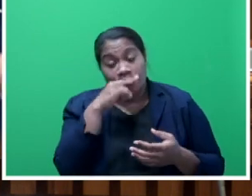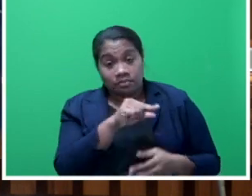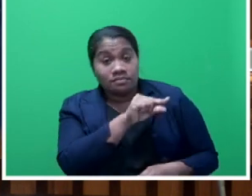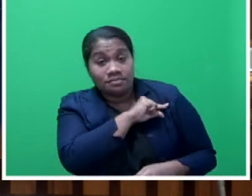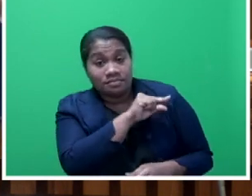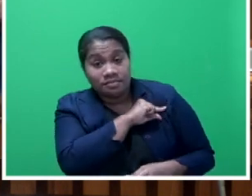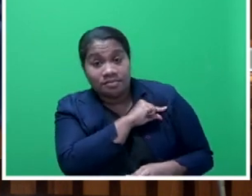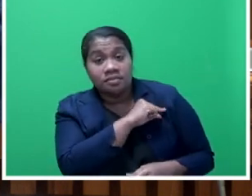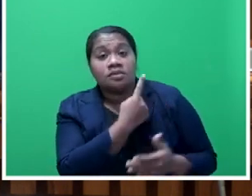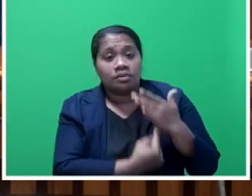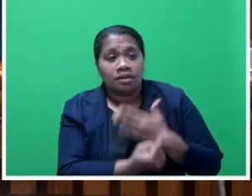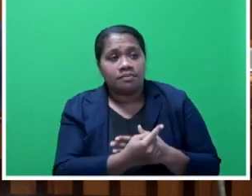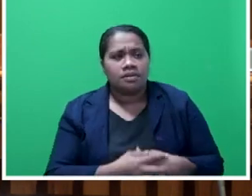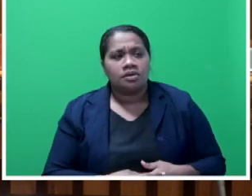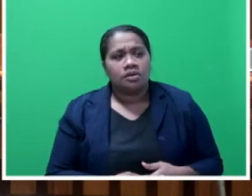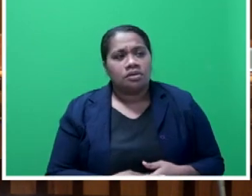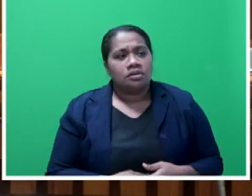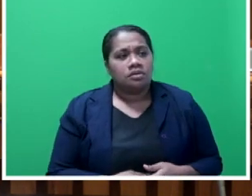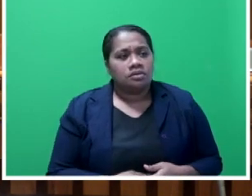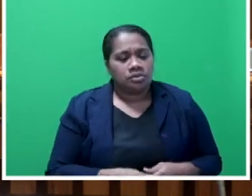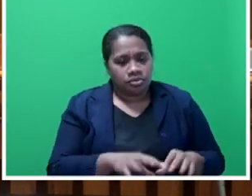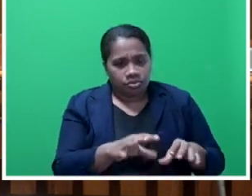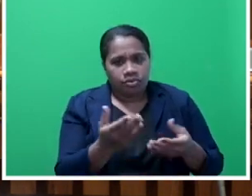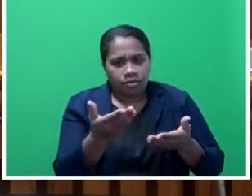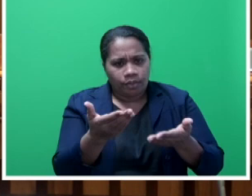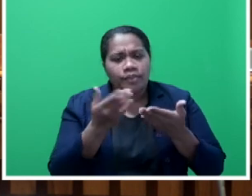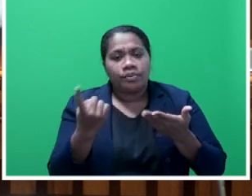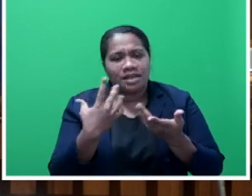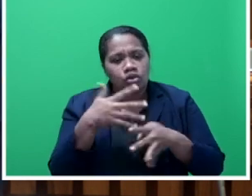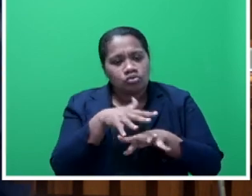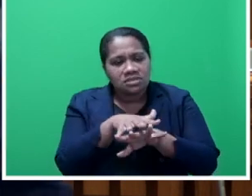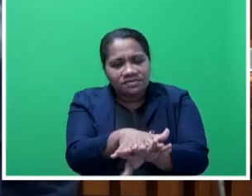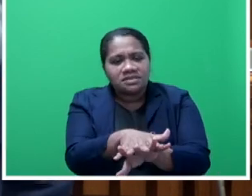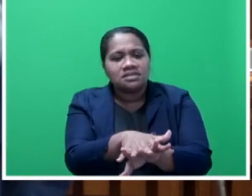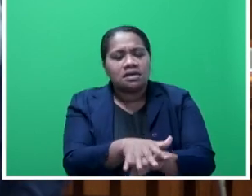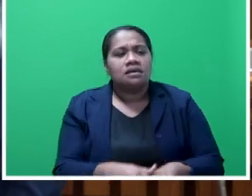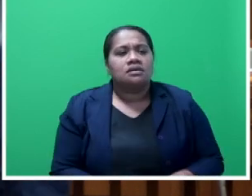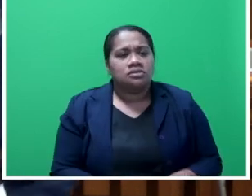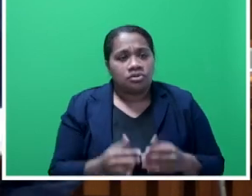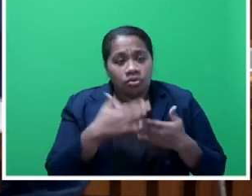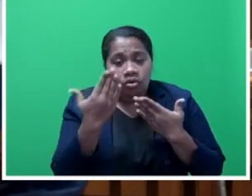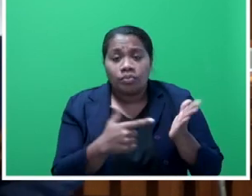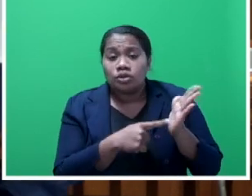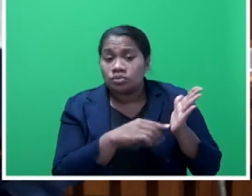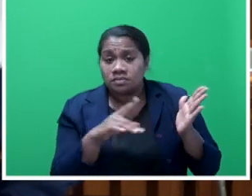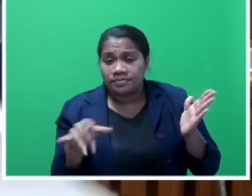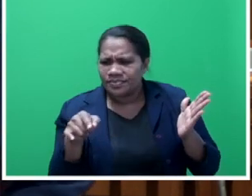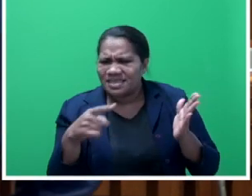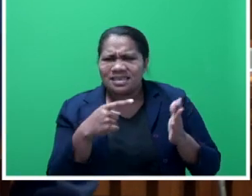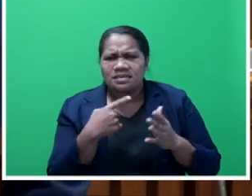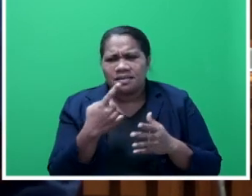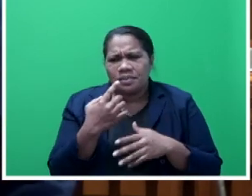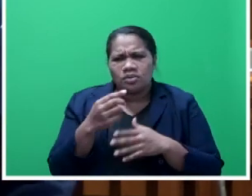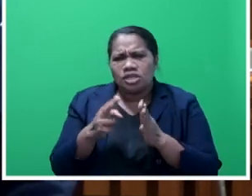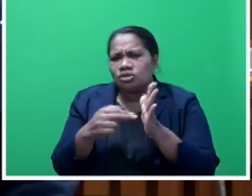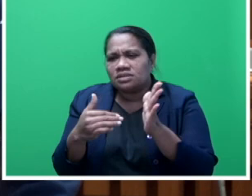you end up getting what we call inclusivity. Honorable Tui Sawau wants to quote New Zealand. What has been the indigenous experience